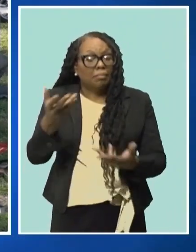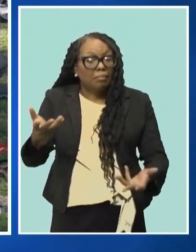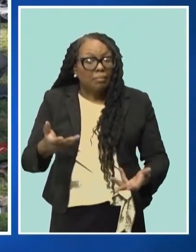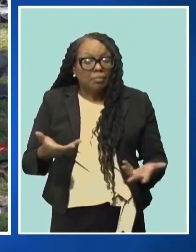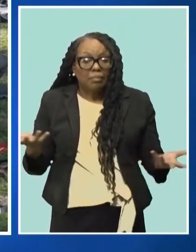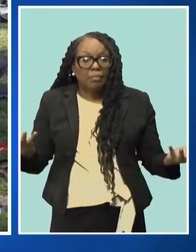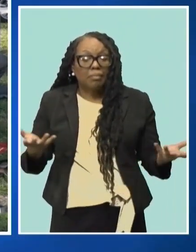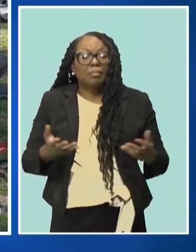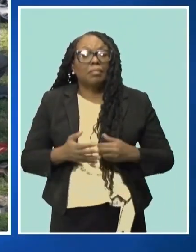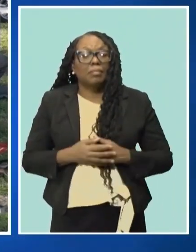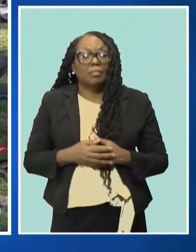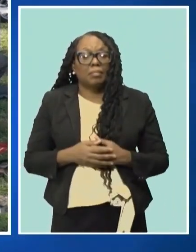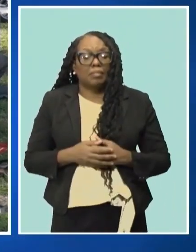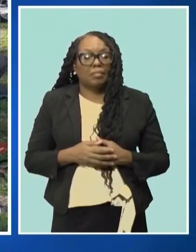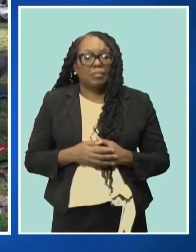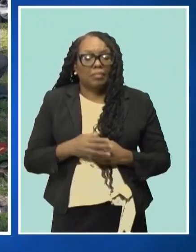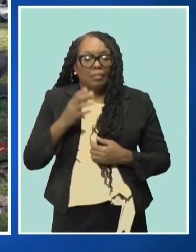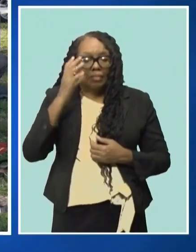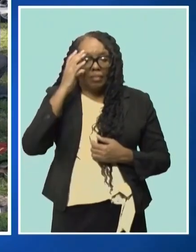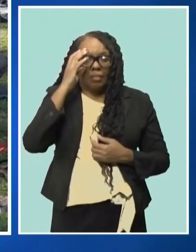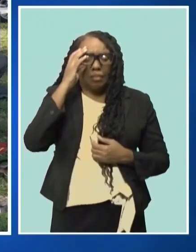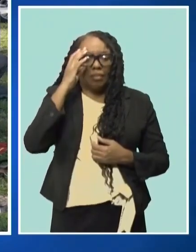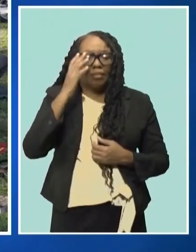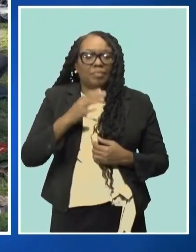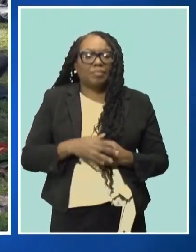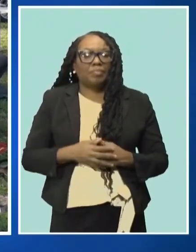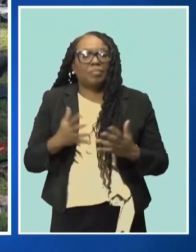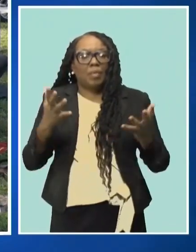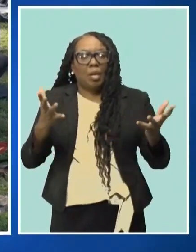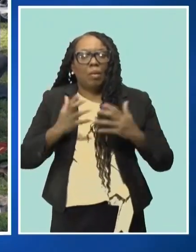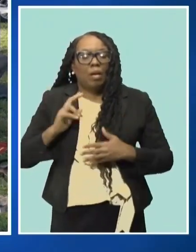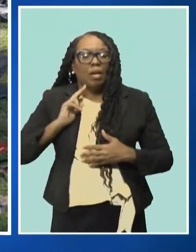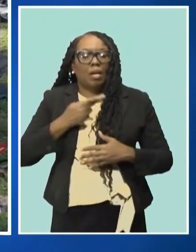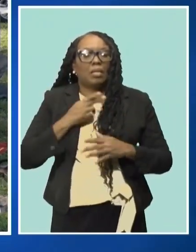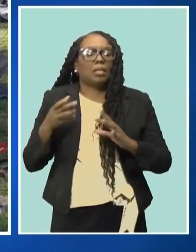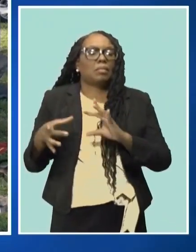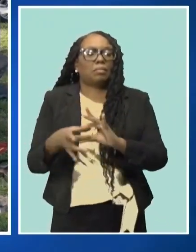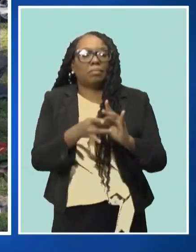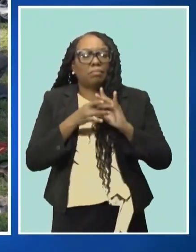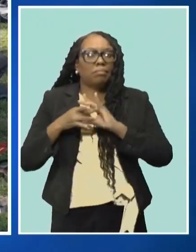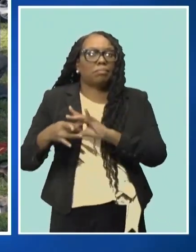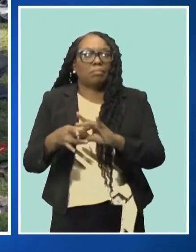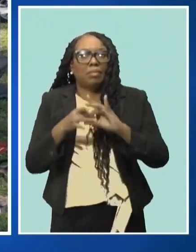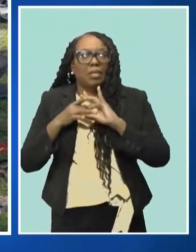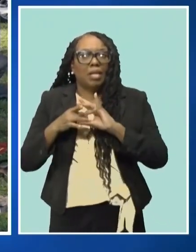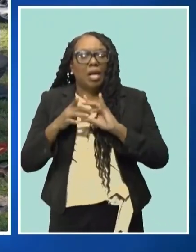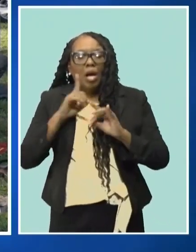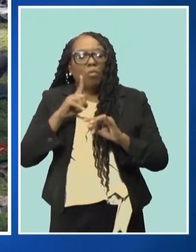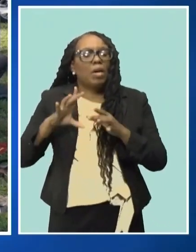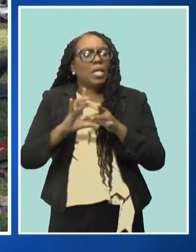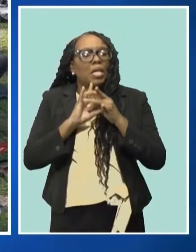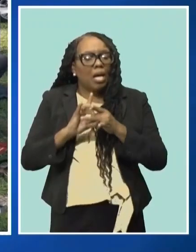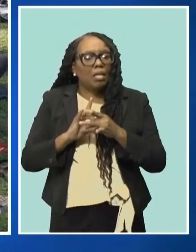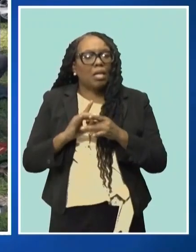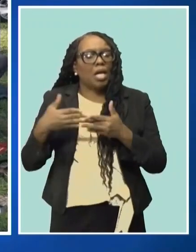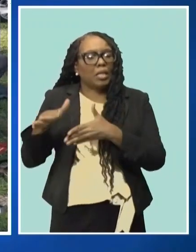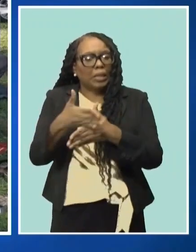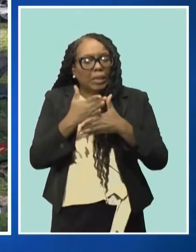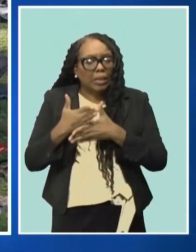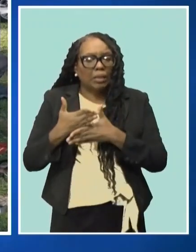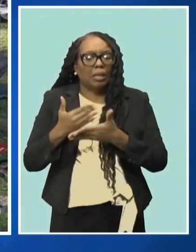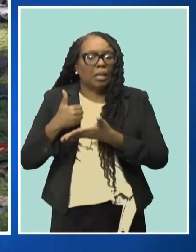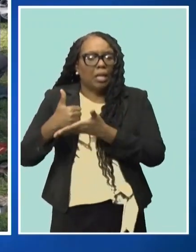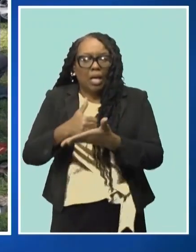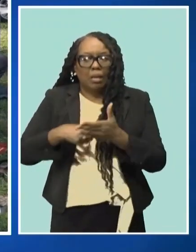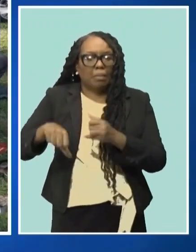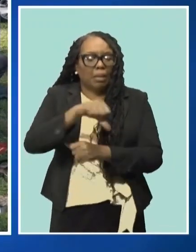others, my brothers and sisters, let us unite and become men and women of Allah subhanahu wa ta'ala. Let us help in